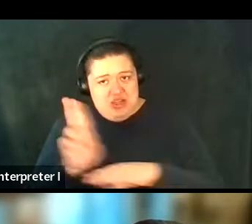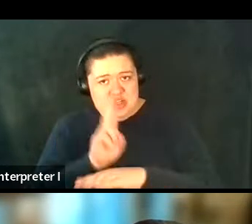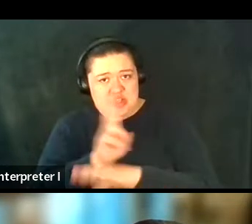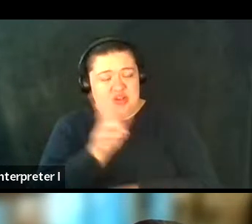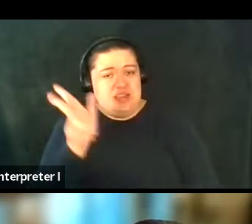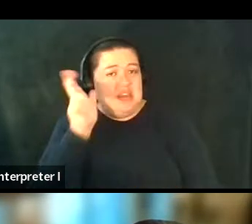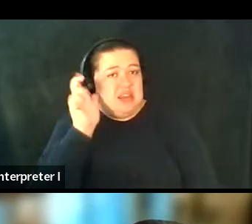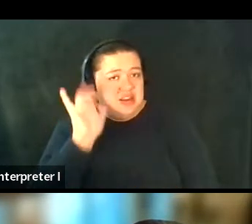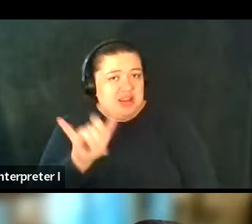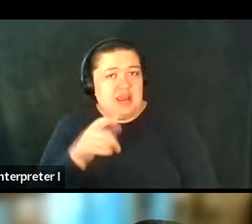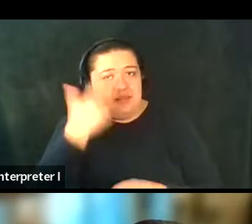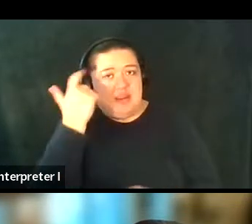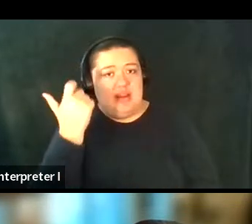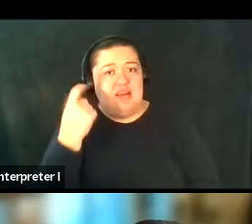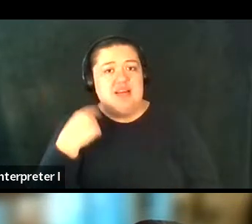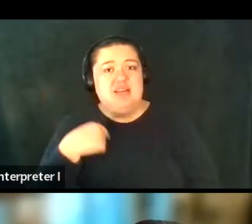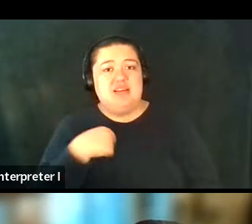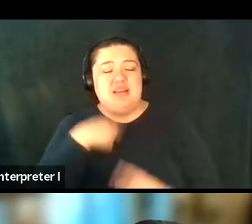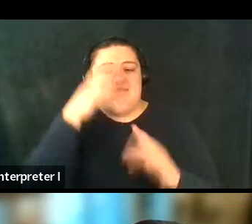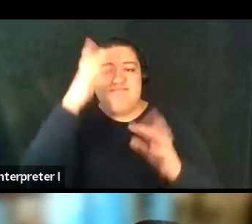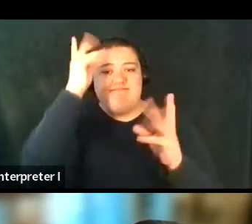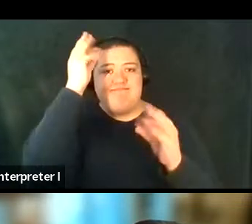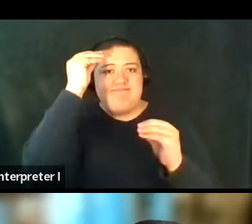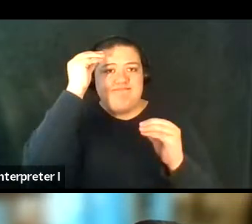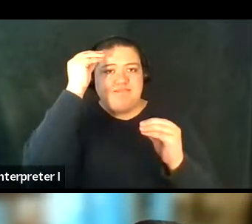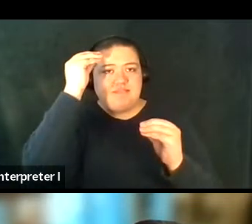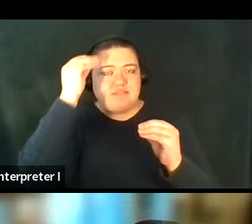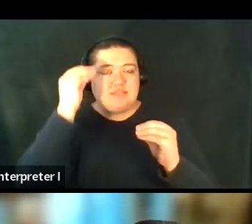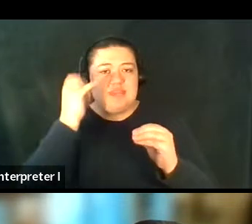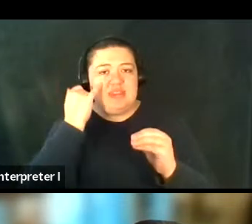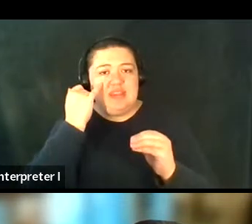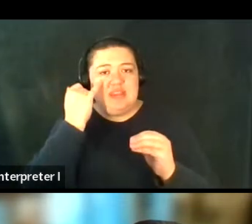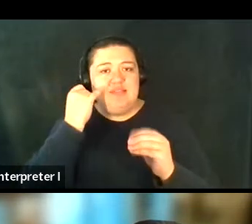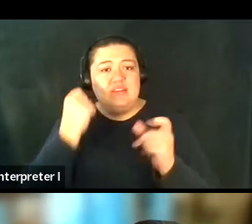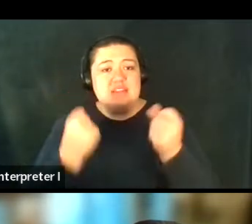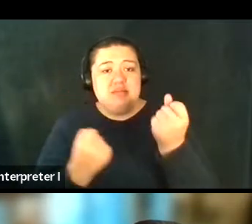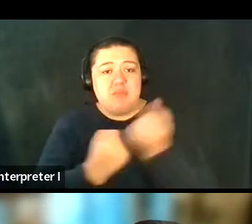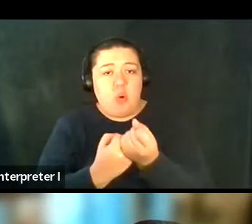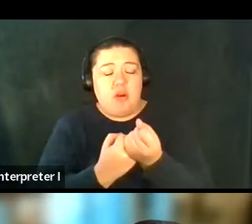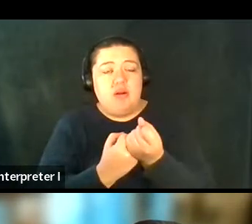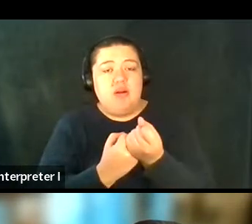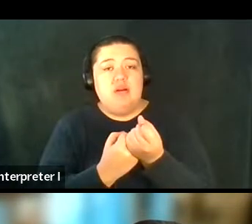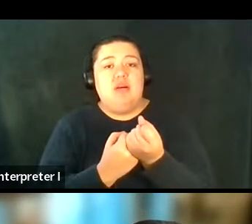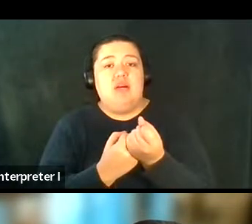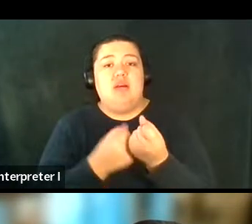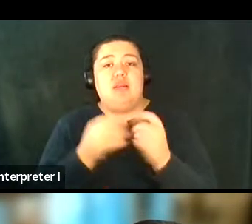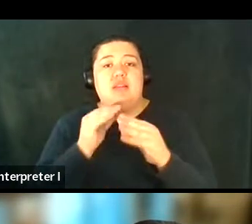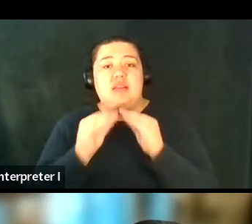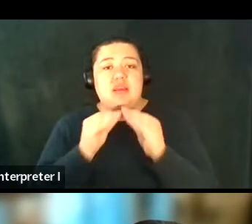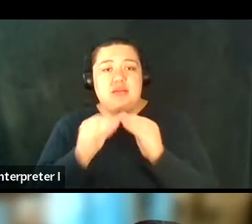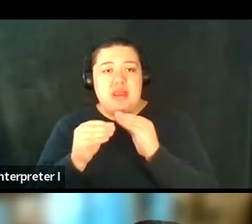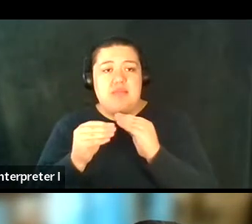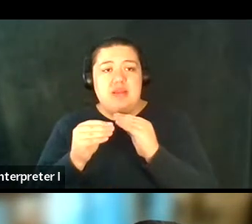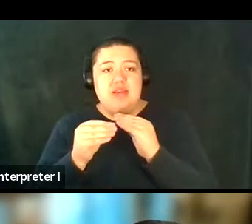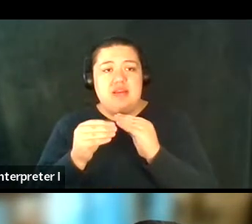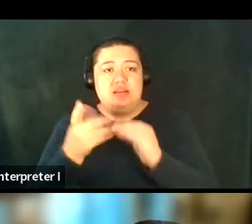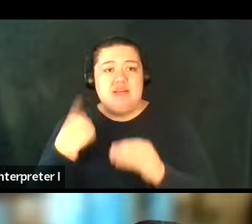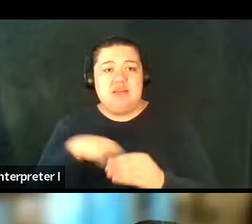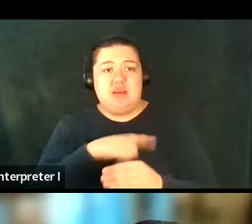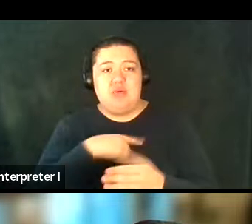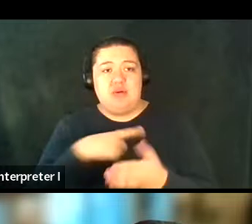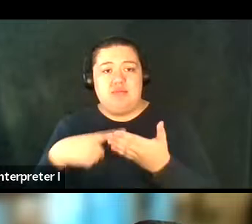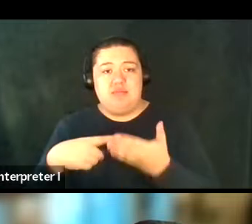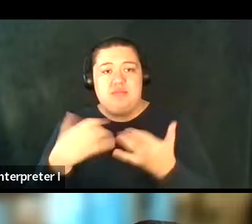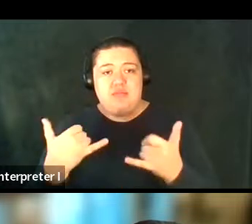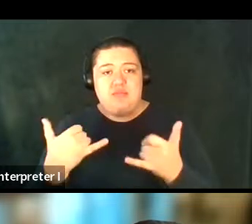it, because as I contemplate whether or not to support the amendment that's before us at